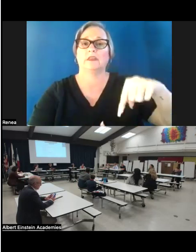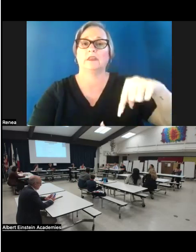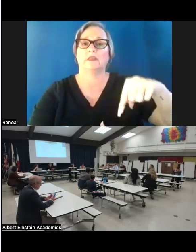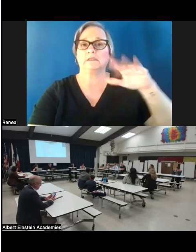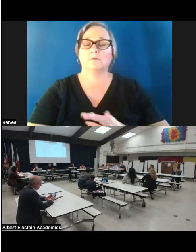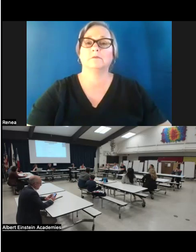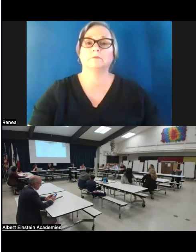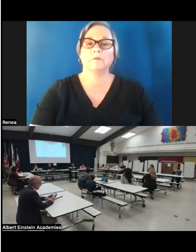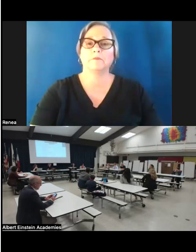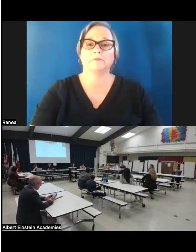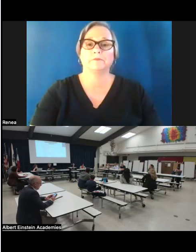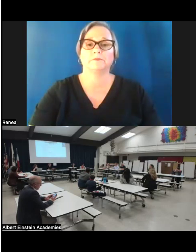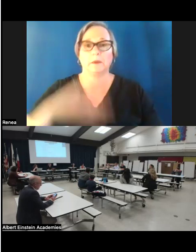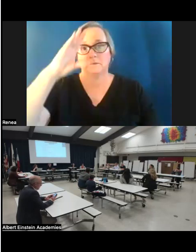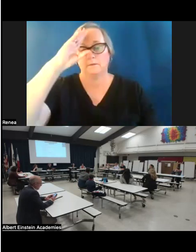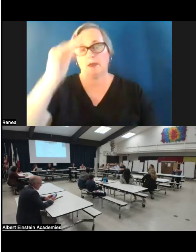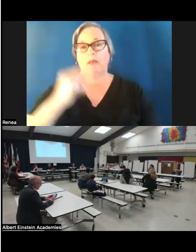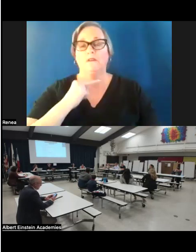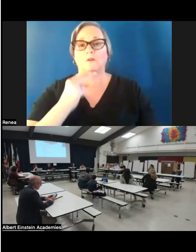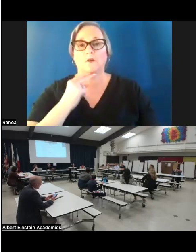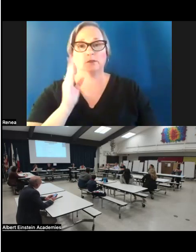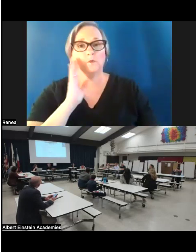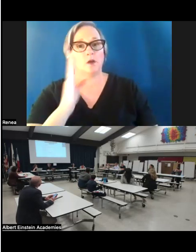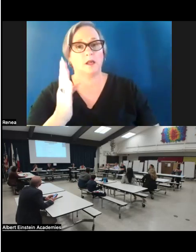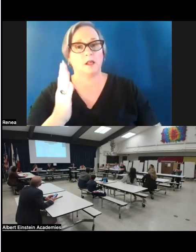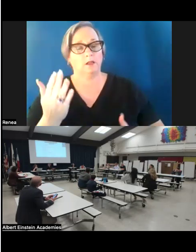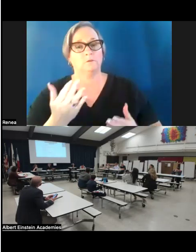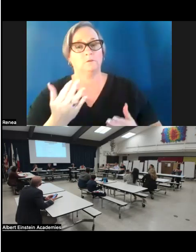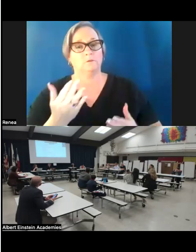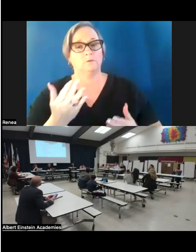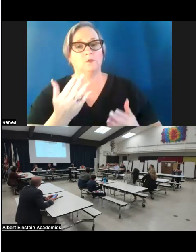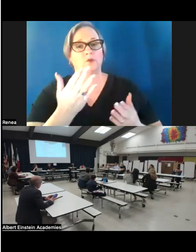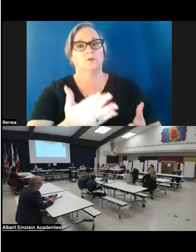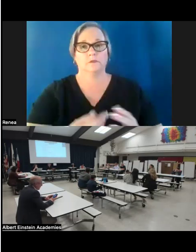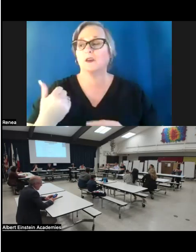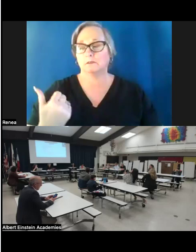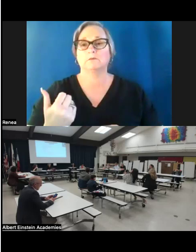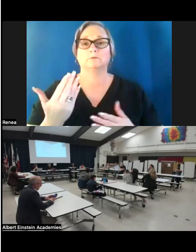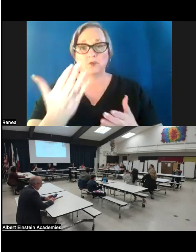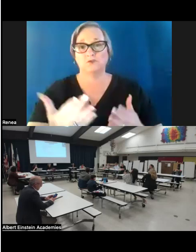I'll motion. Okay, so Matt made the motion and a second.